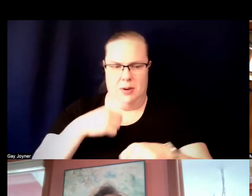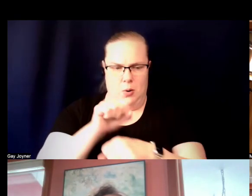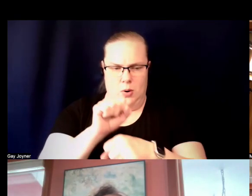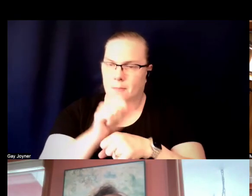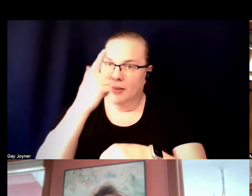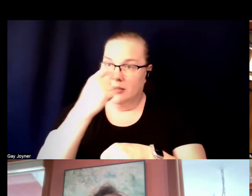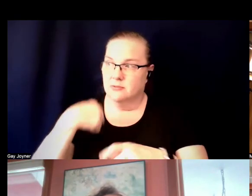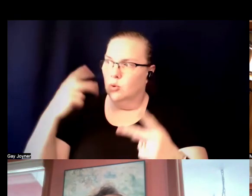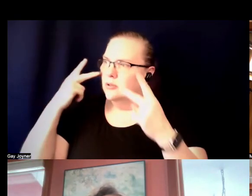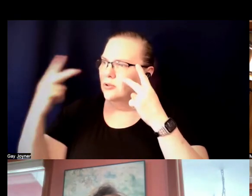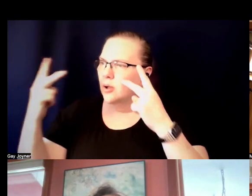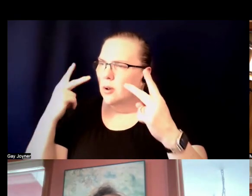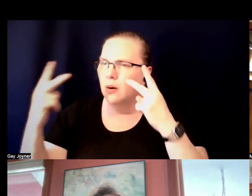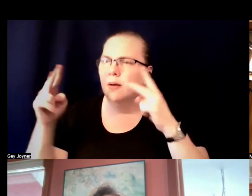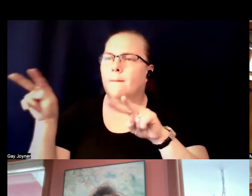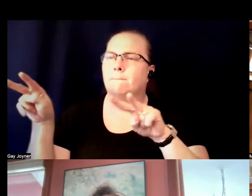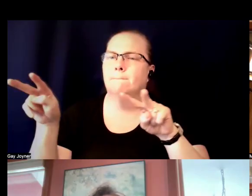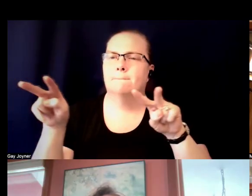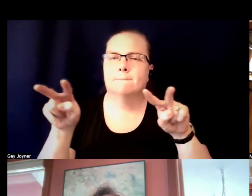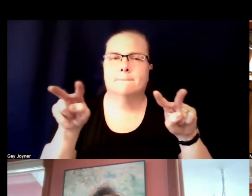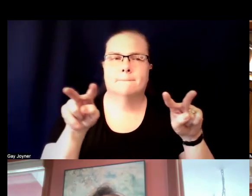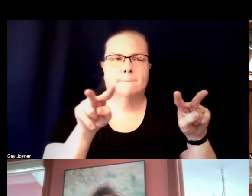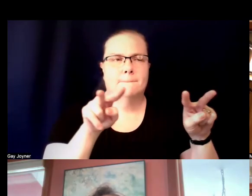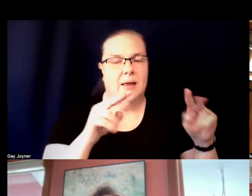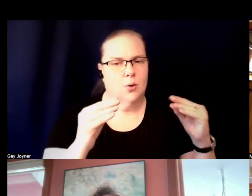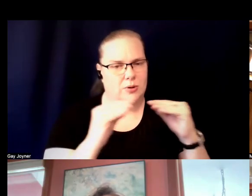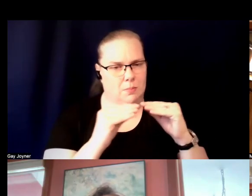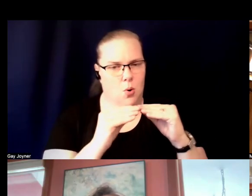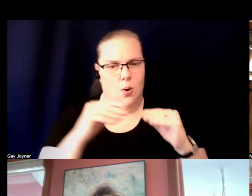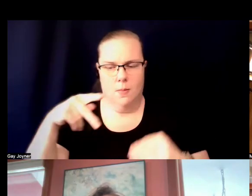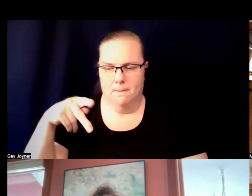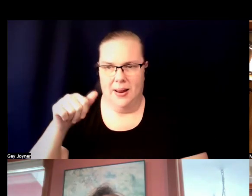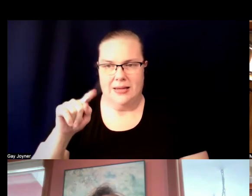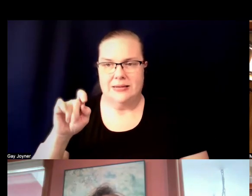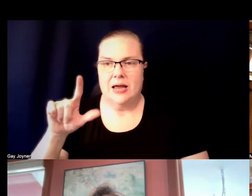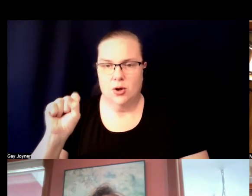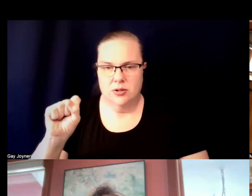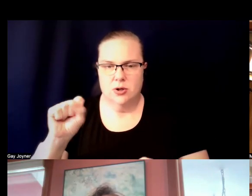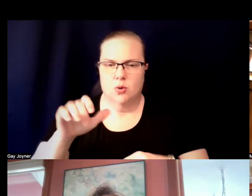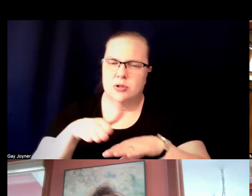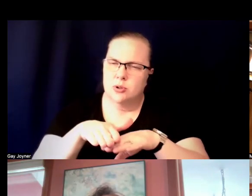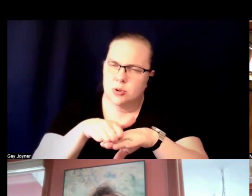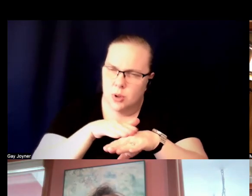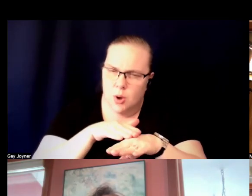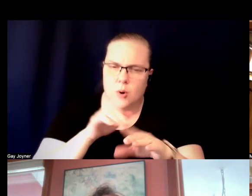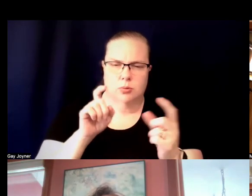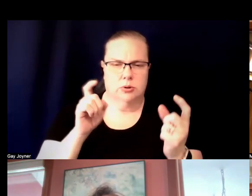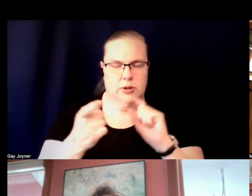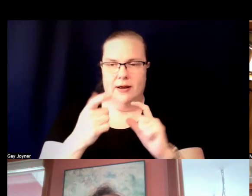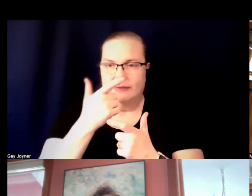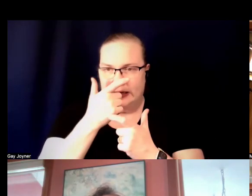what I saw. And I began to work more in pastel. So it was really just a gradual change of what interests